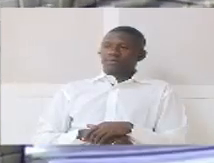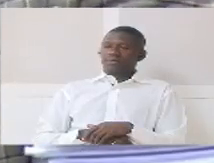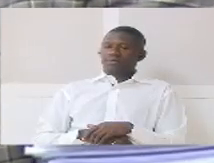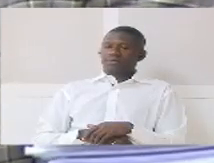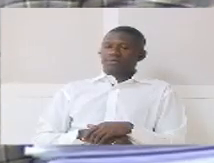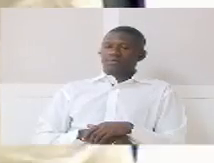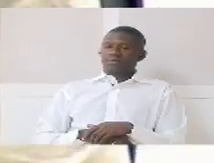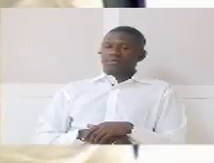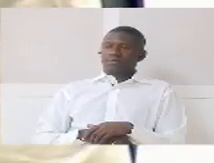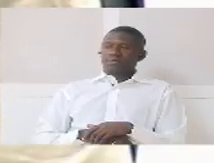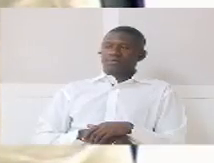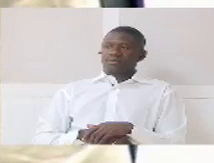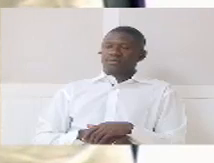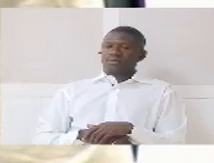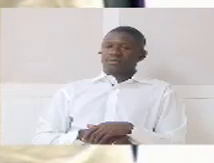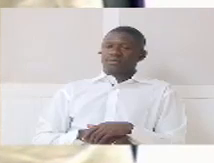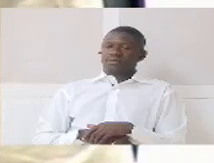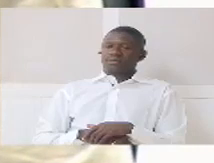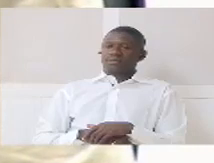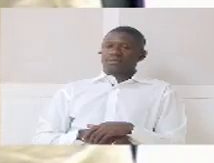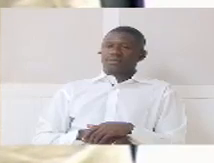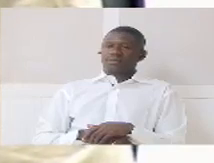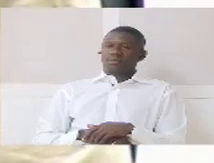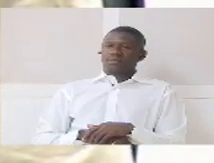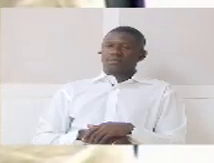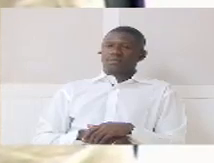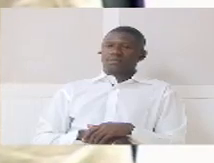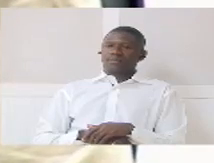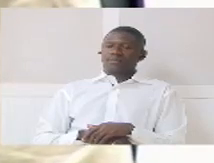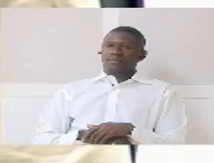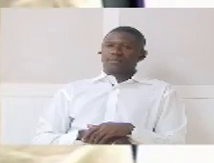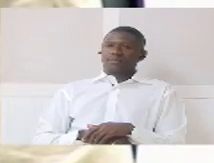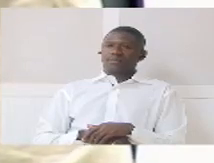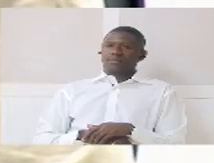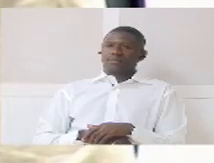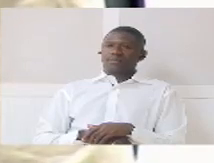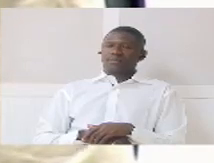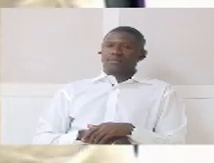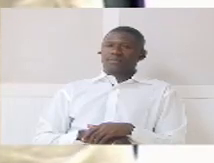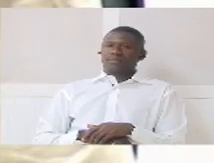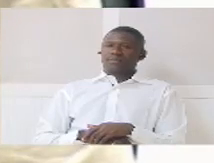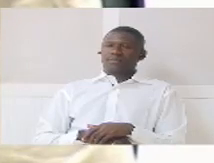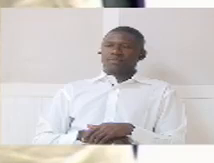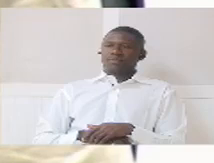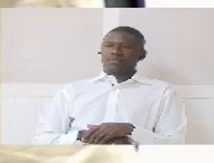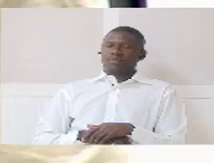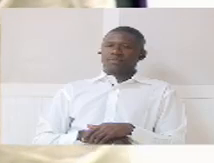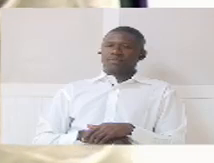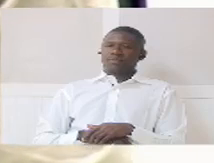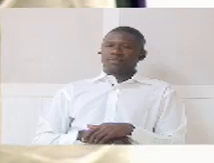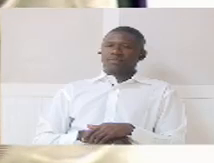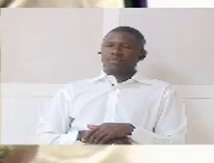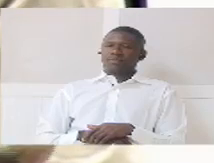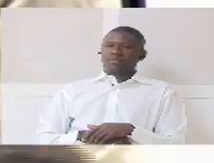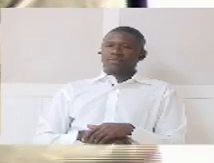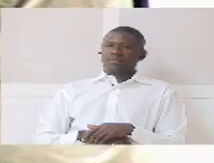before 94. After 94 bang for before 94. Yalo change kujamal change taje. It's just recently